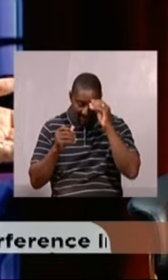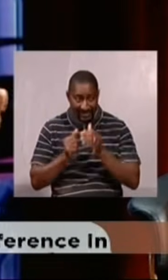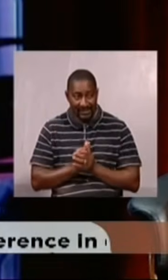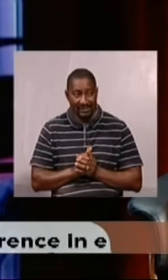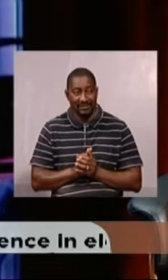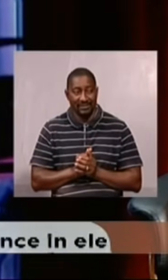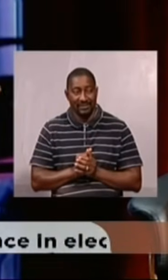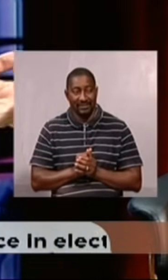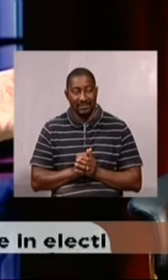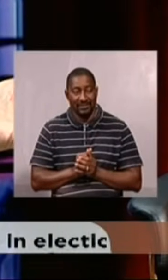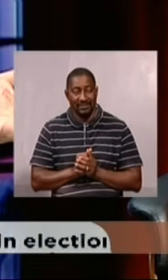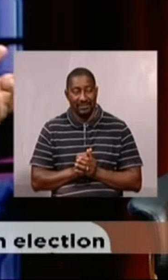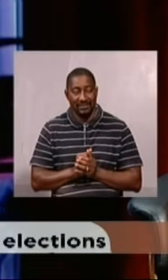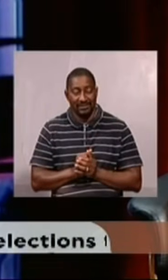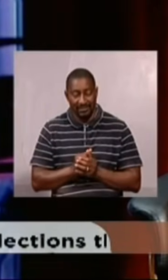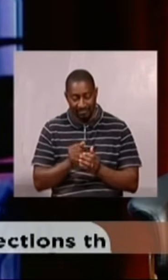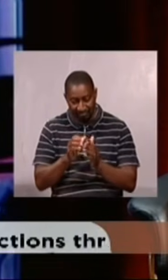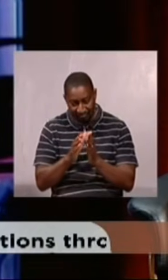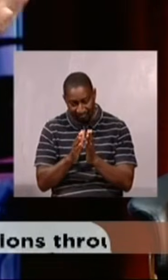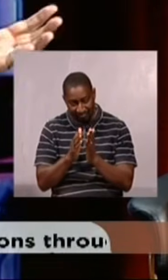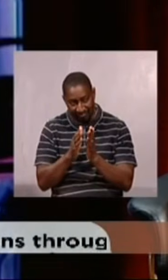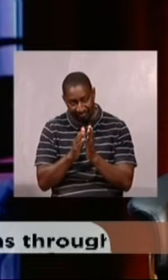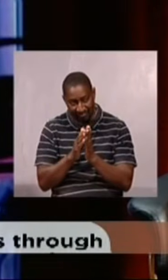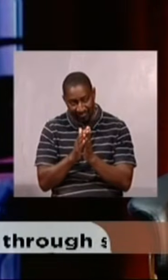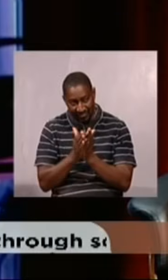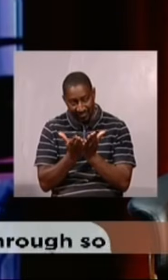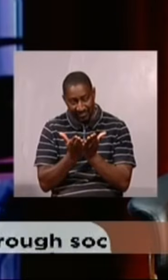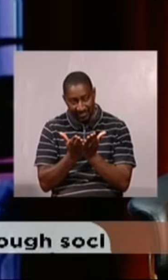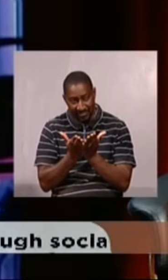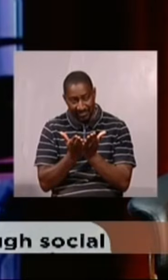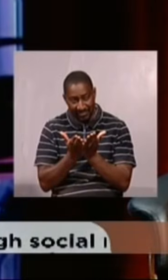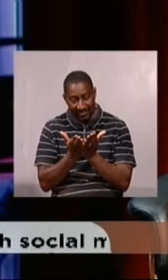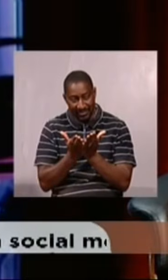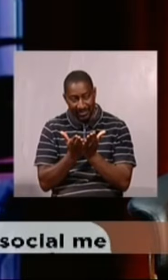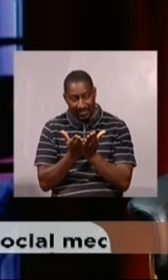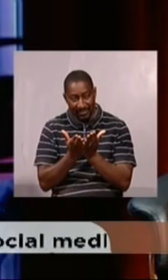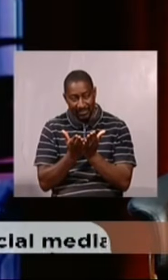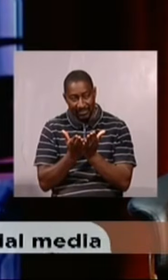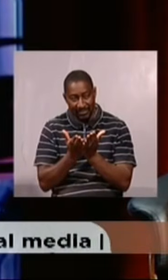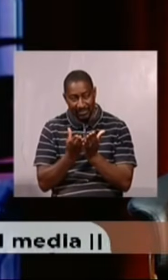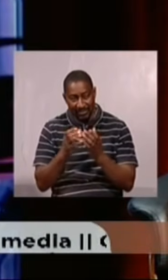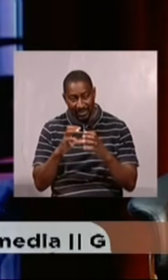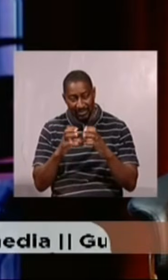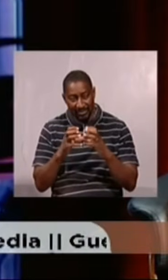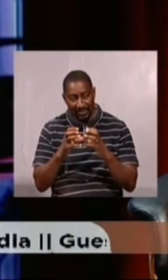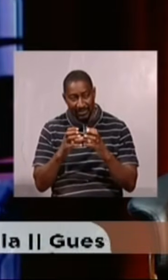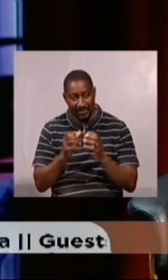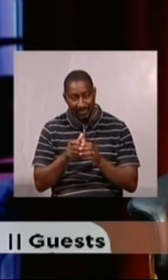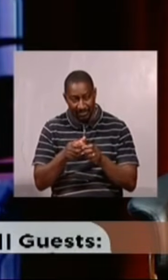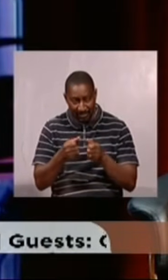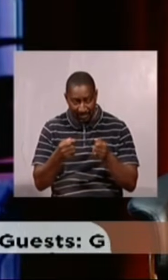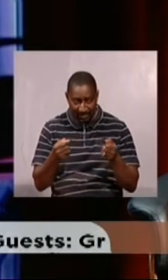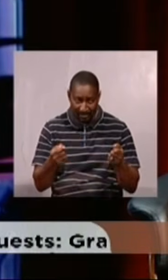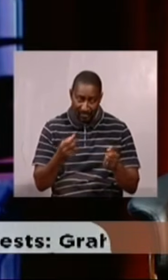Civil society, the parties, the newspapers, are all the media in general are all responsible for that. I can add, at the